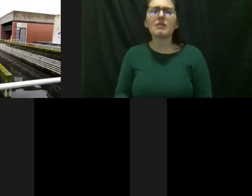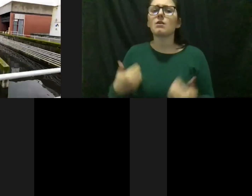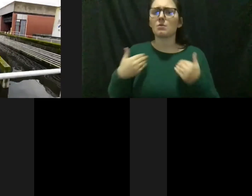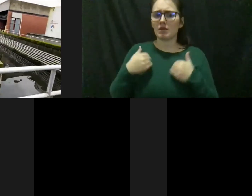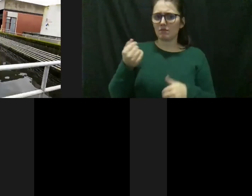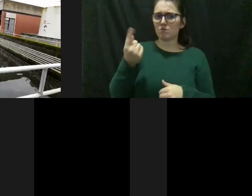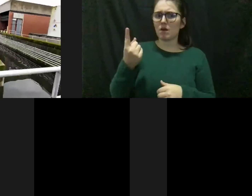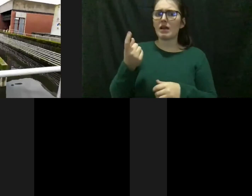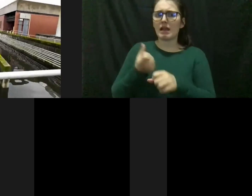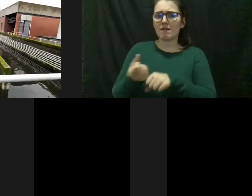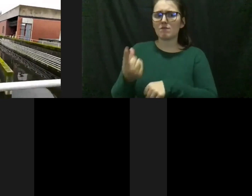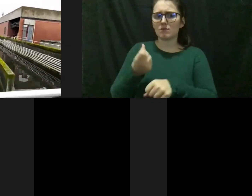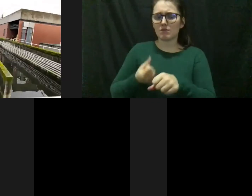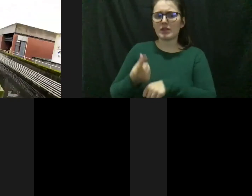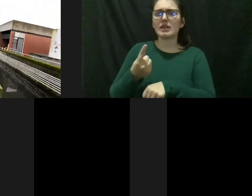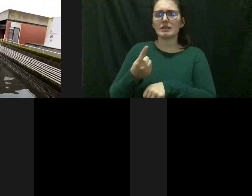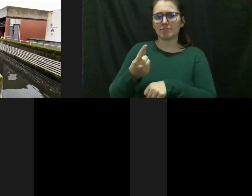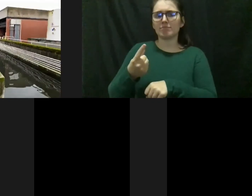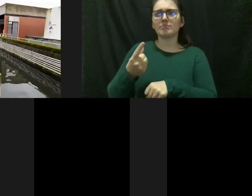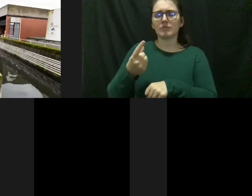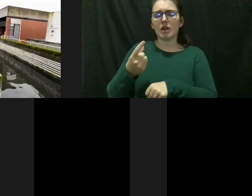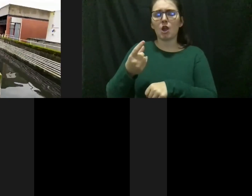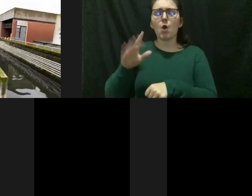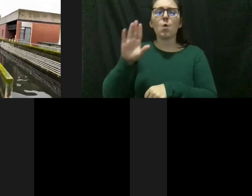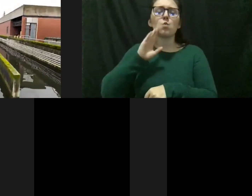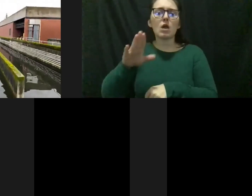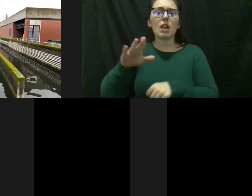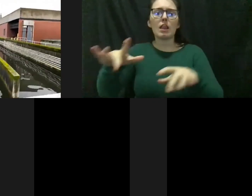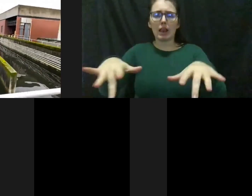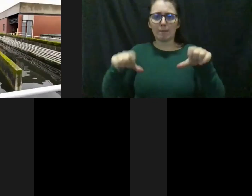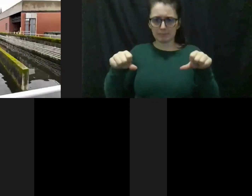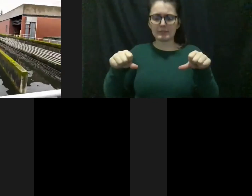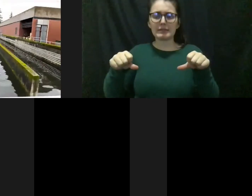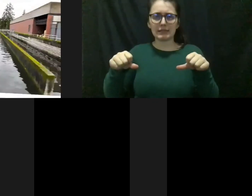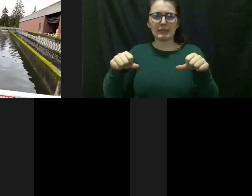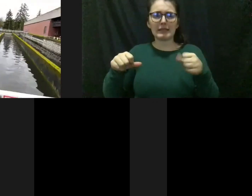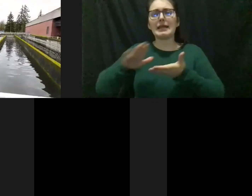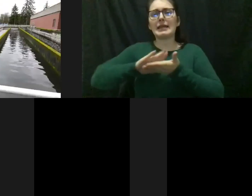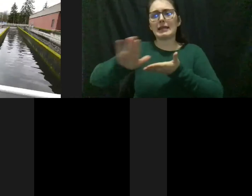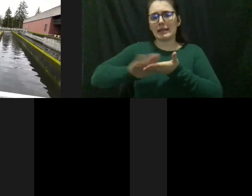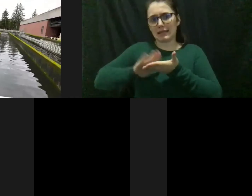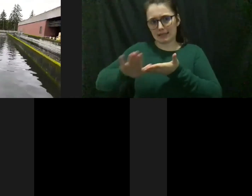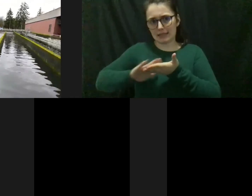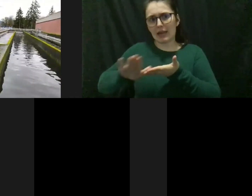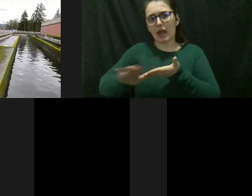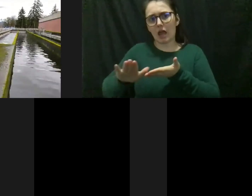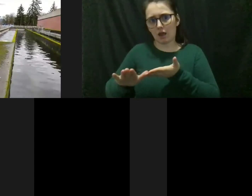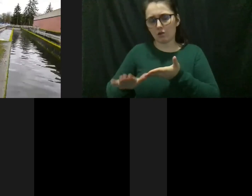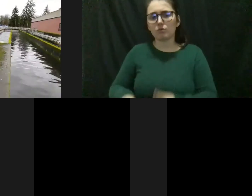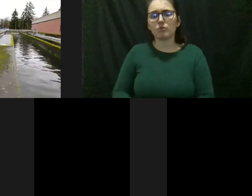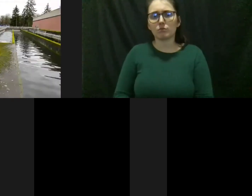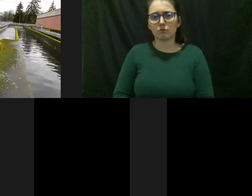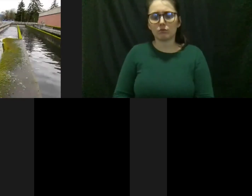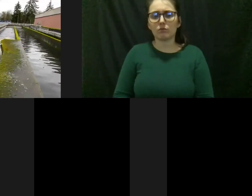courses, park trees. Nice. So we're starting our recycled water network. And when you talk